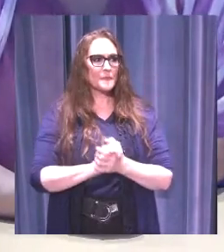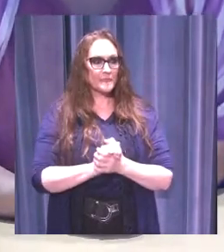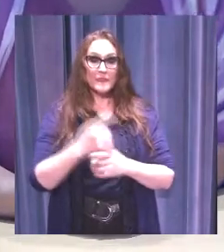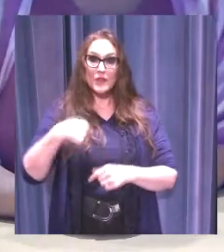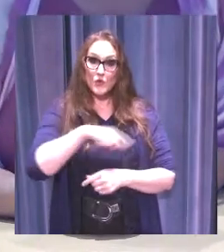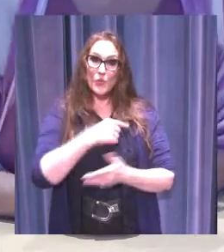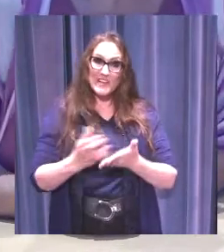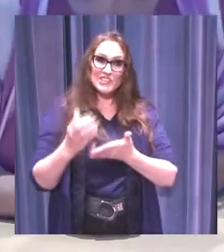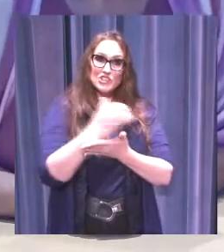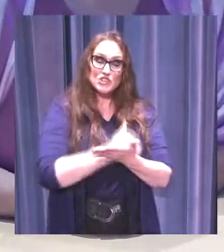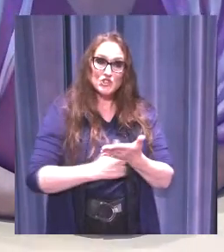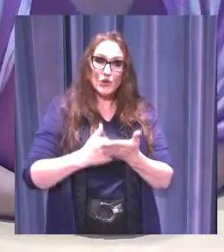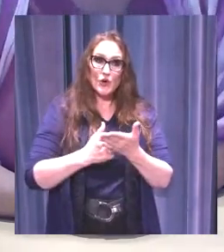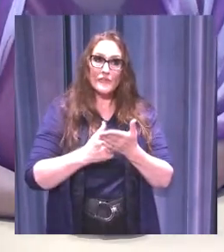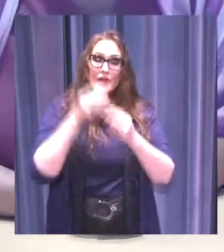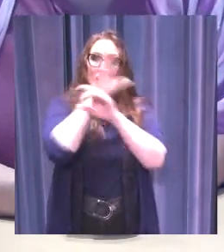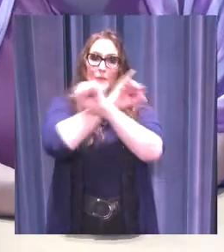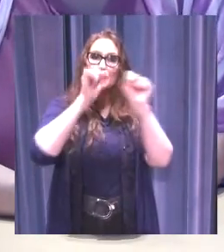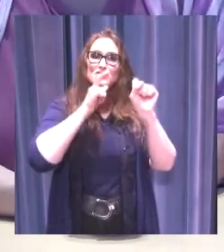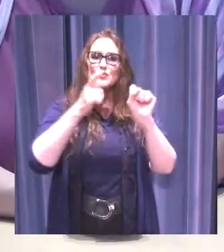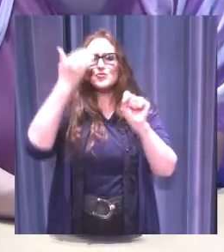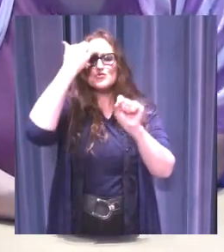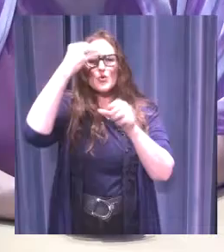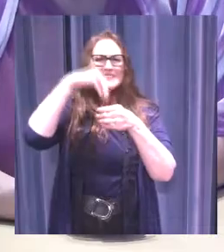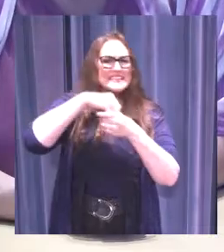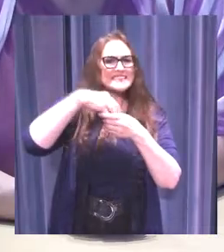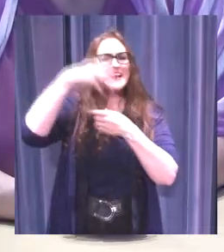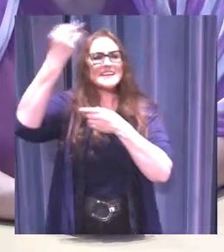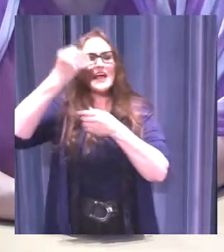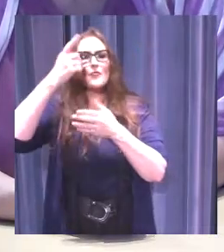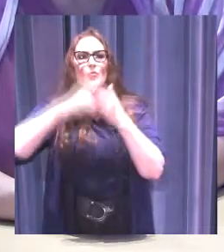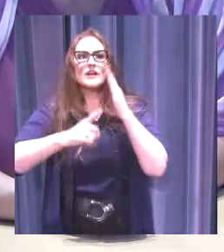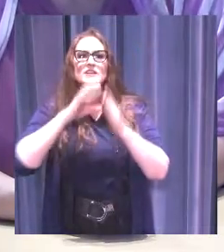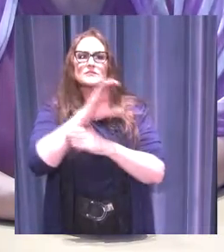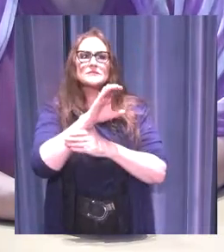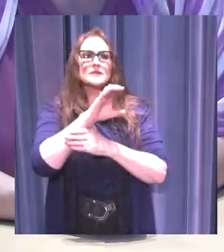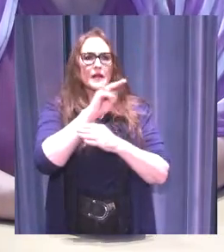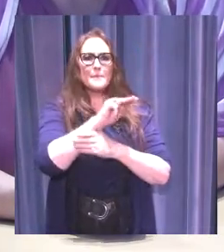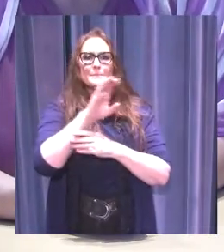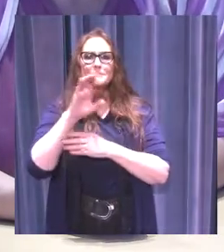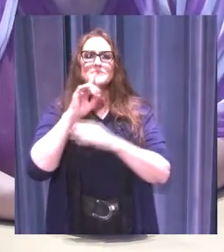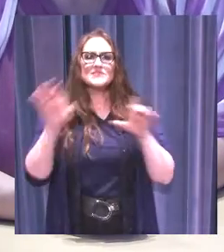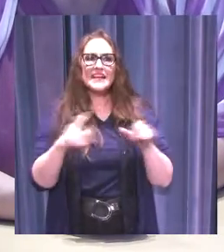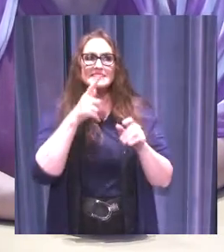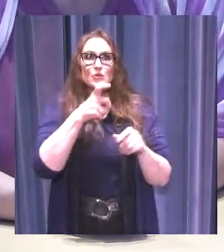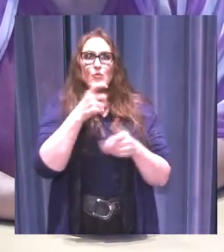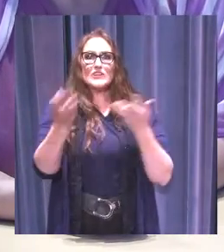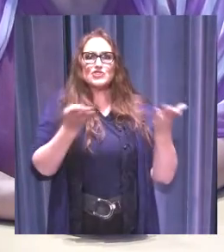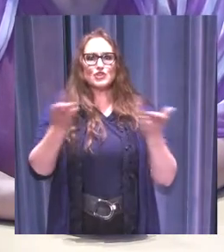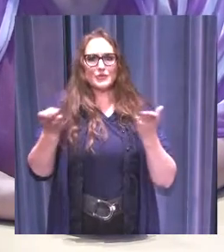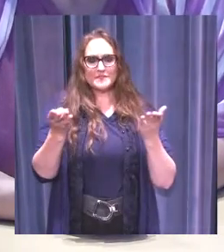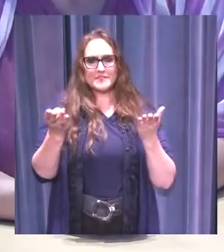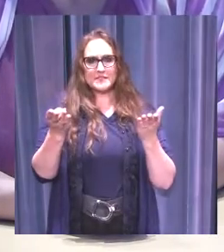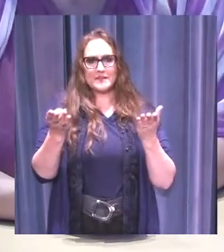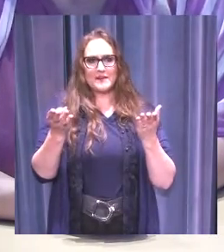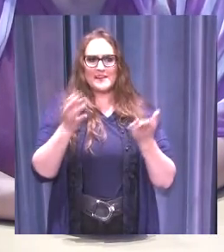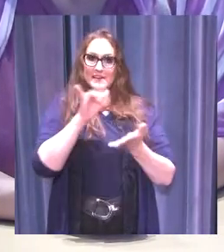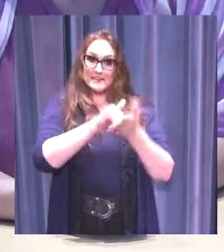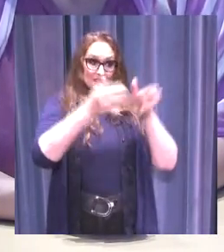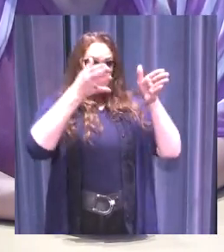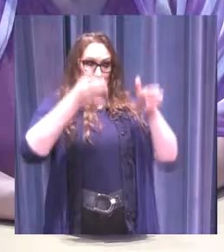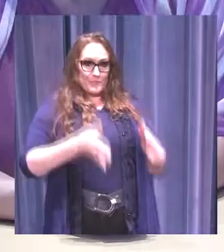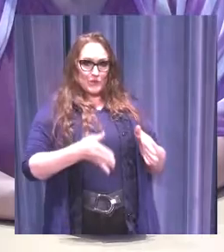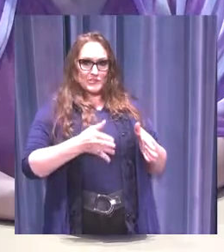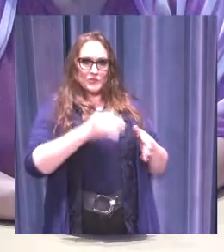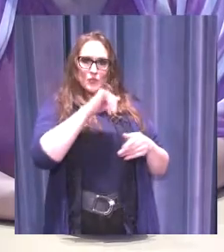We deserve a president who knows inside and out what a community college does and who it serves. That person